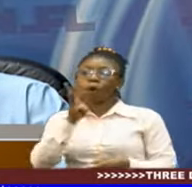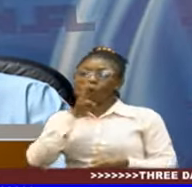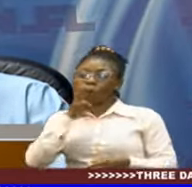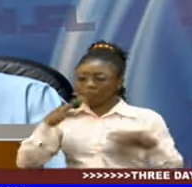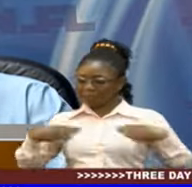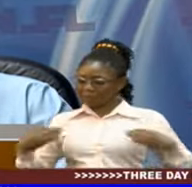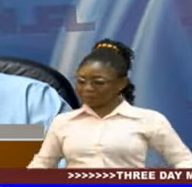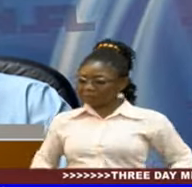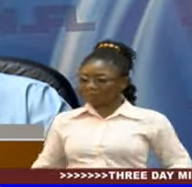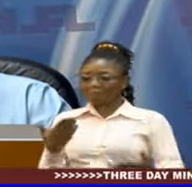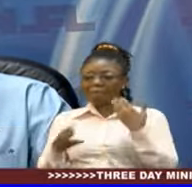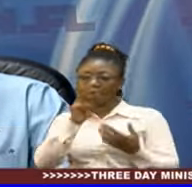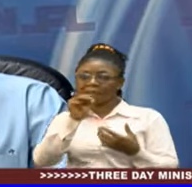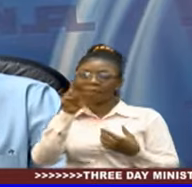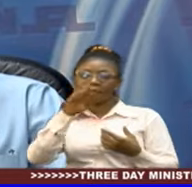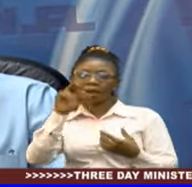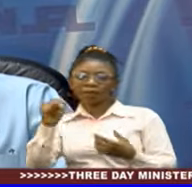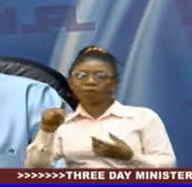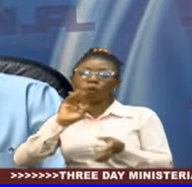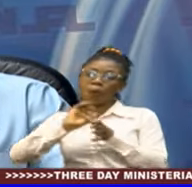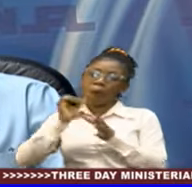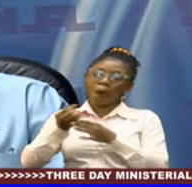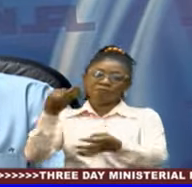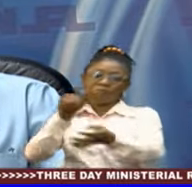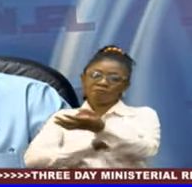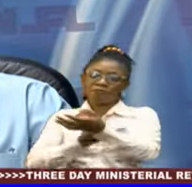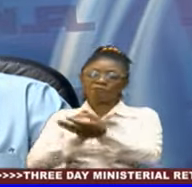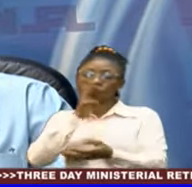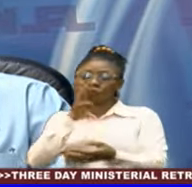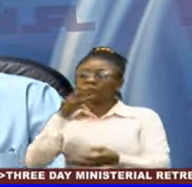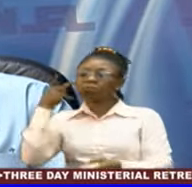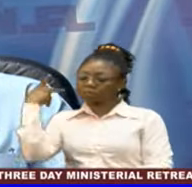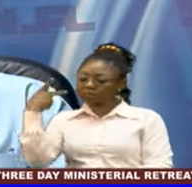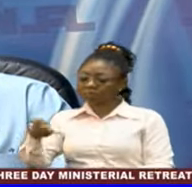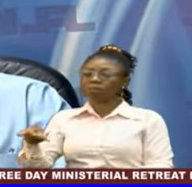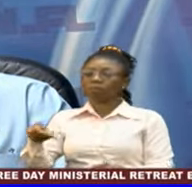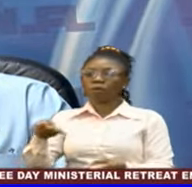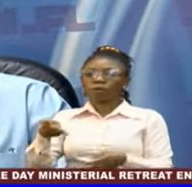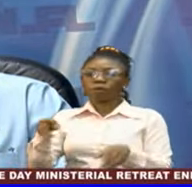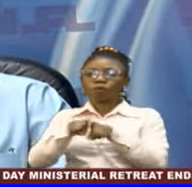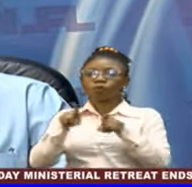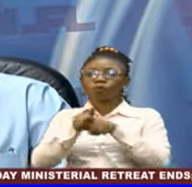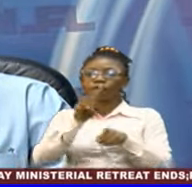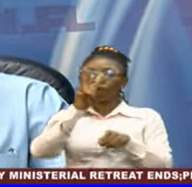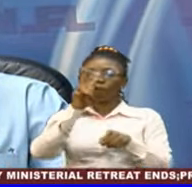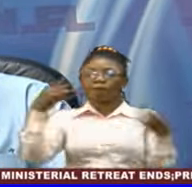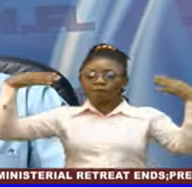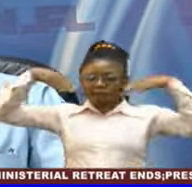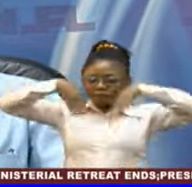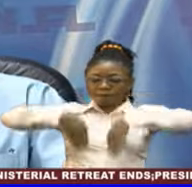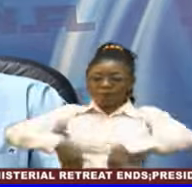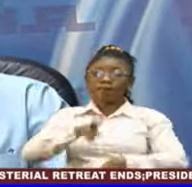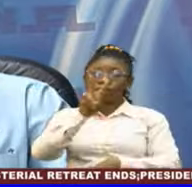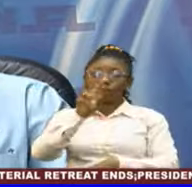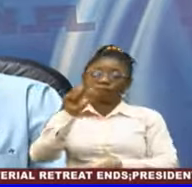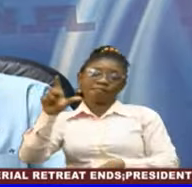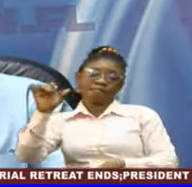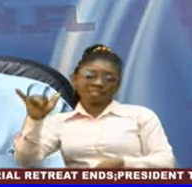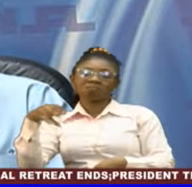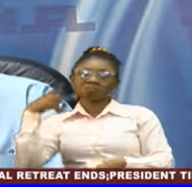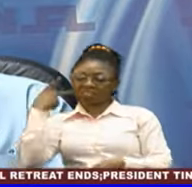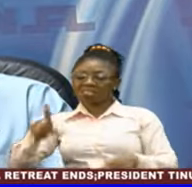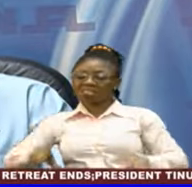and freshwater, there are living things there. Even down to the valley and top mountains, you have living things,